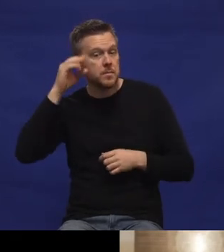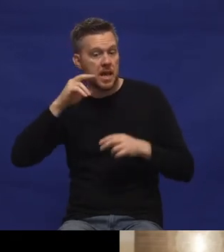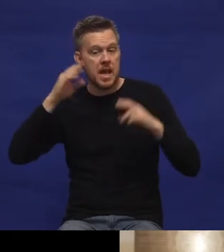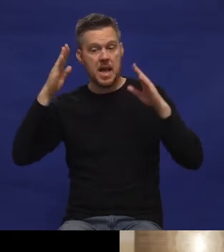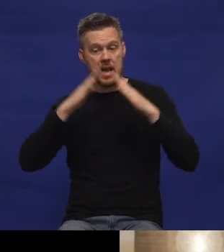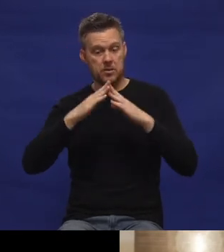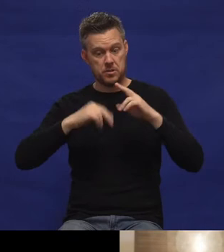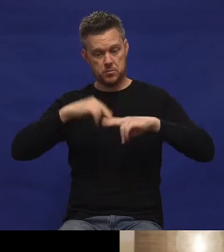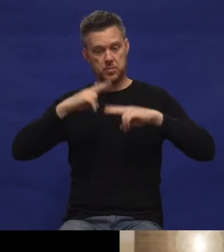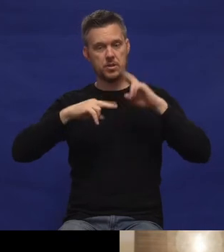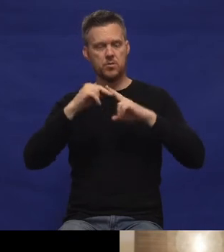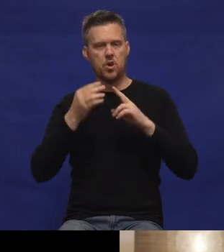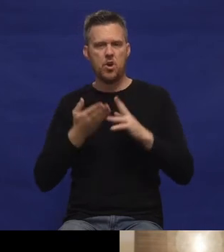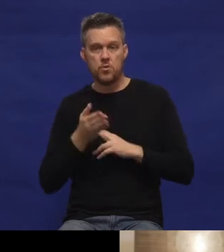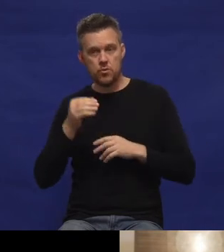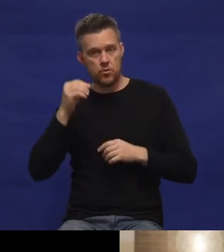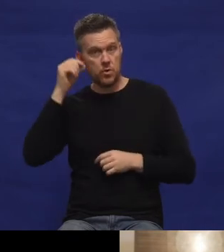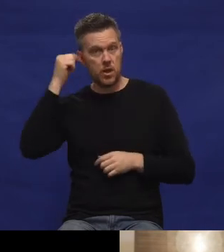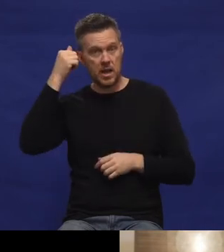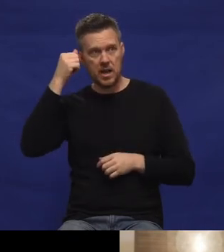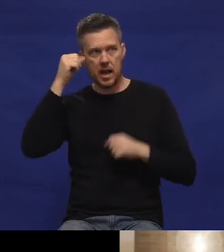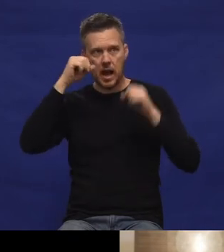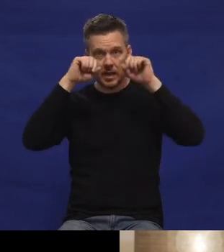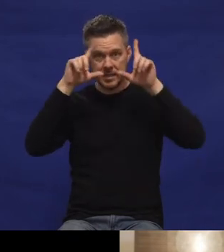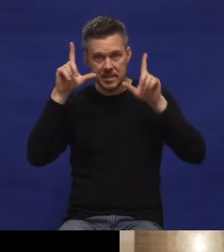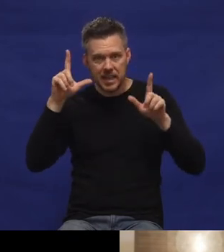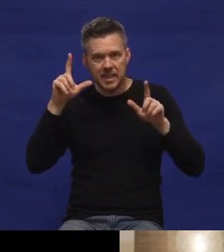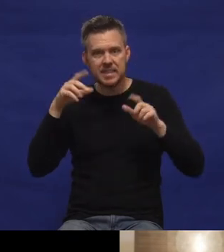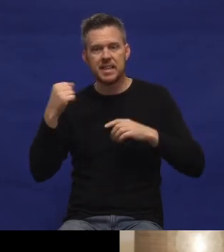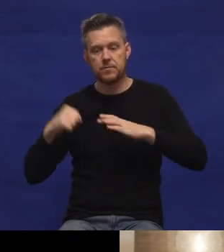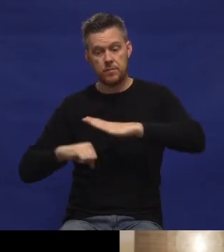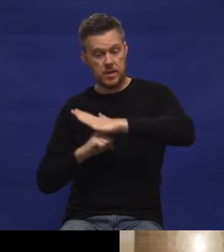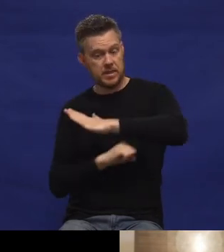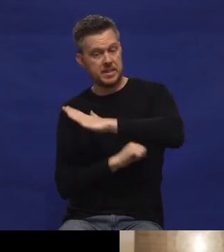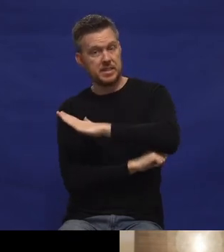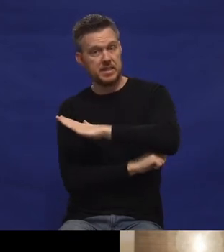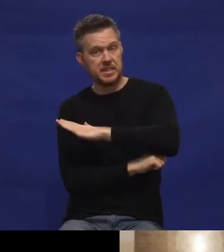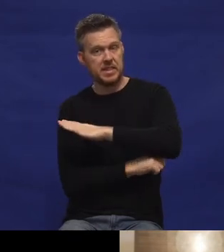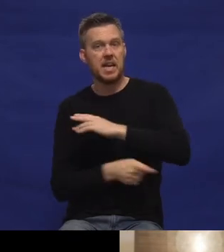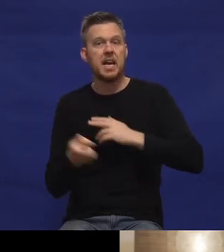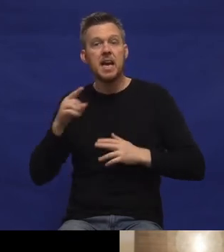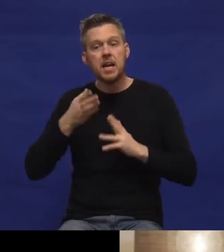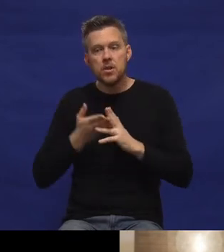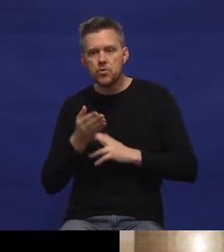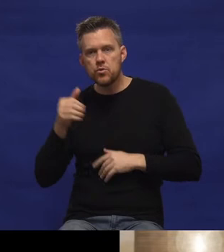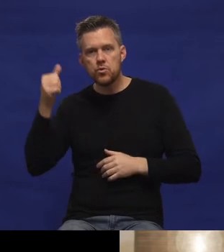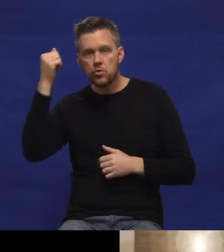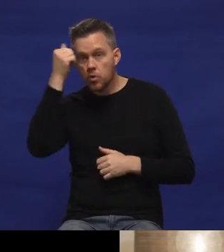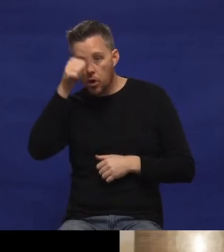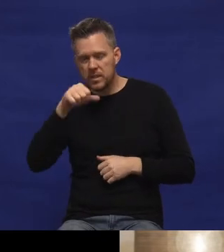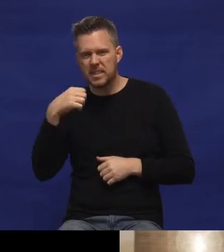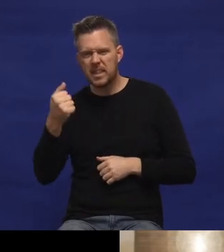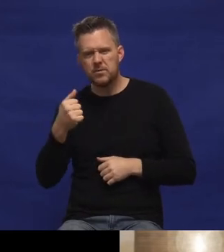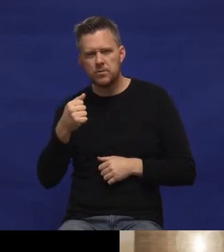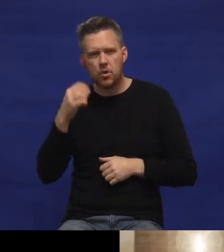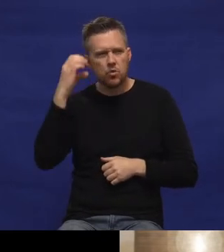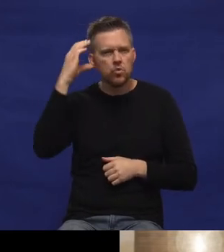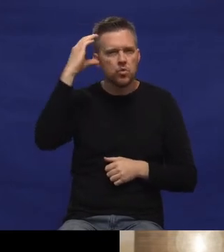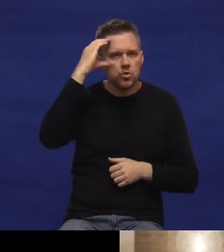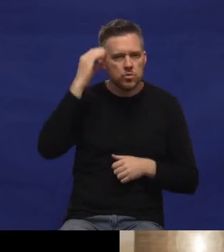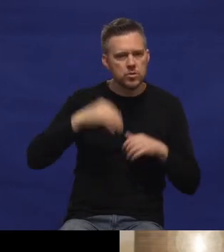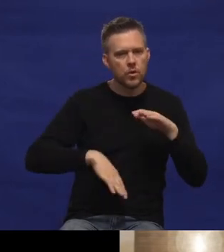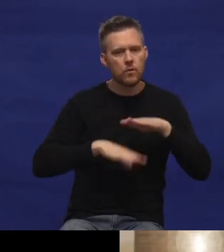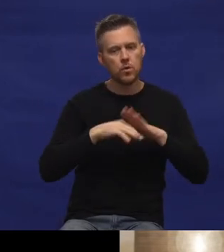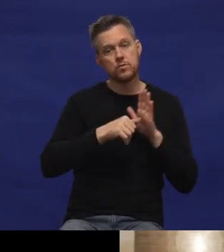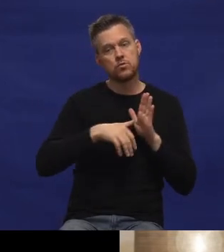its foundations are established. And with knowledge, we discover its rooms are filled with rare and beautiful